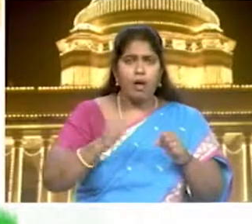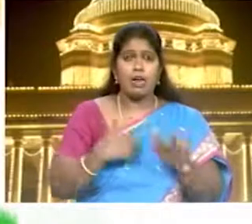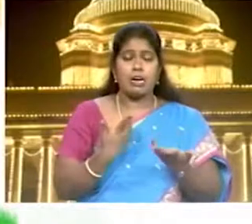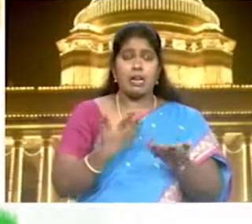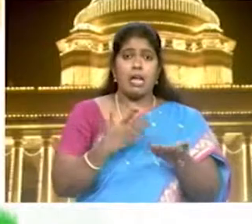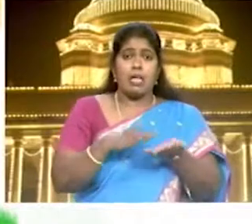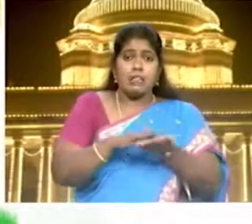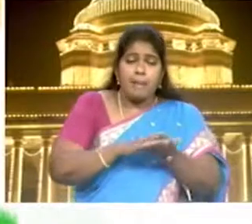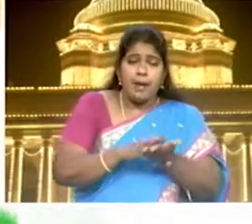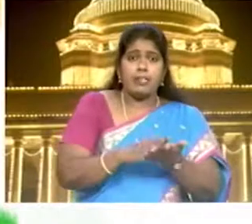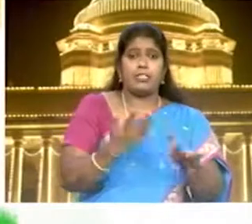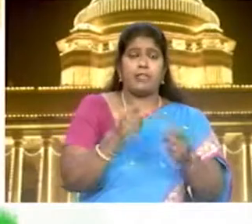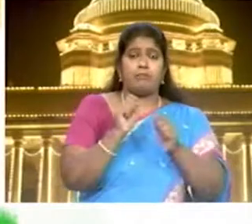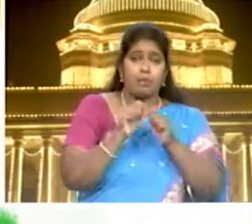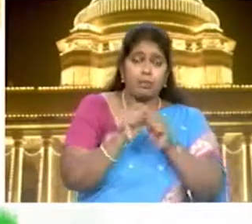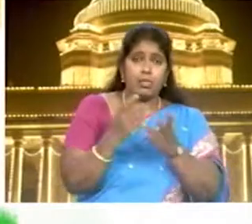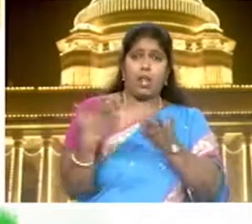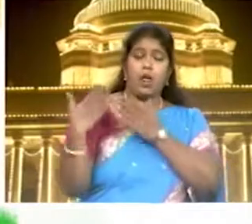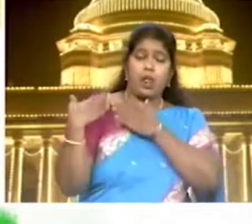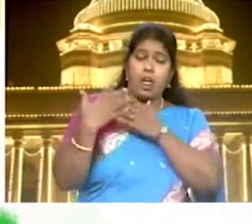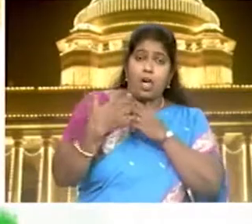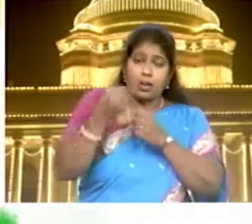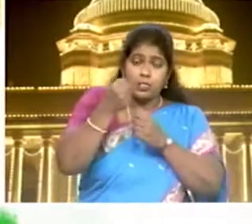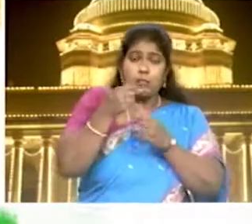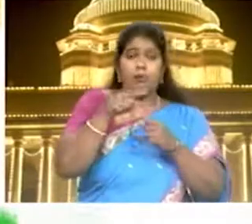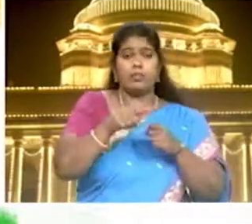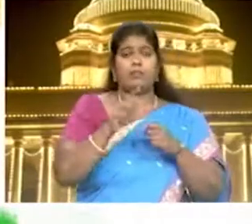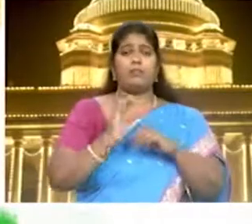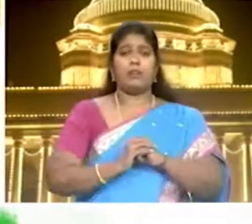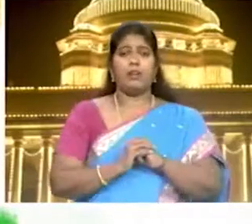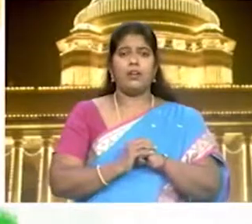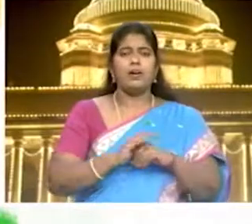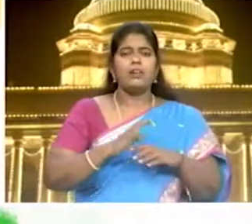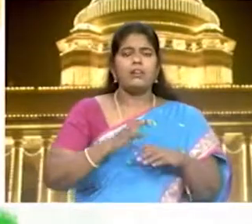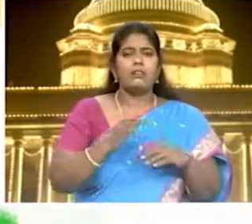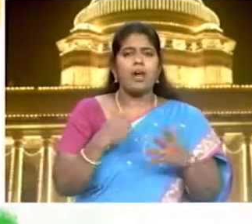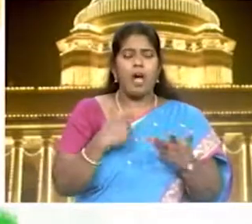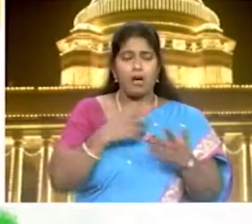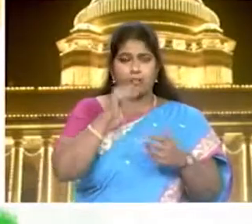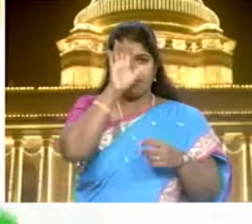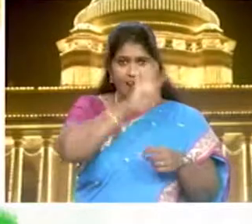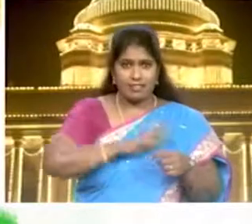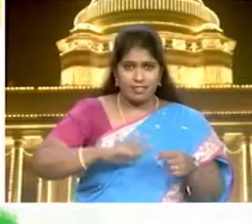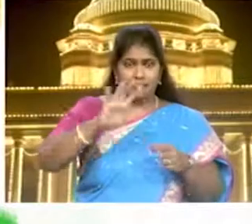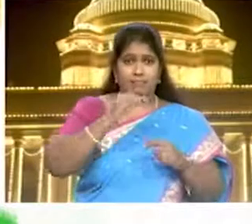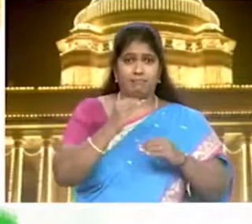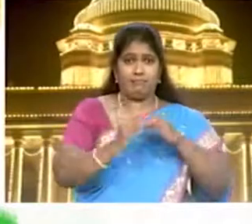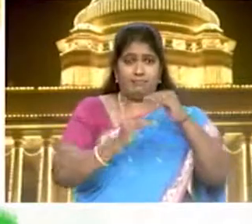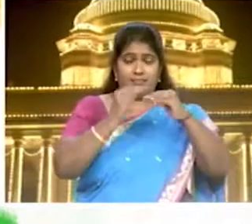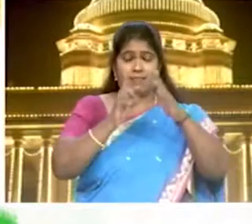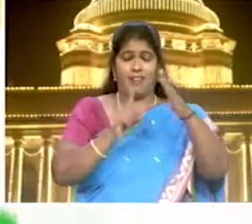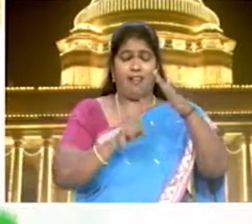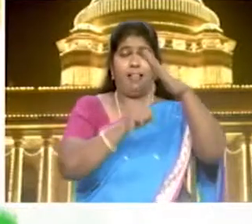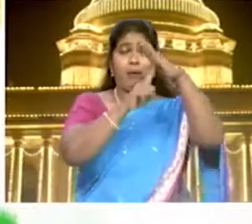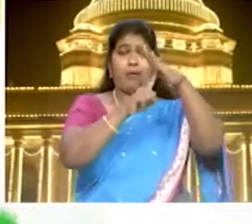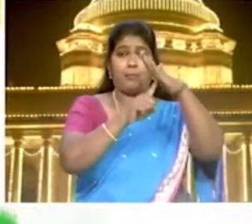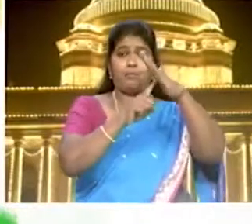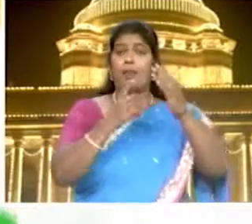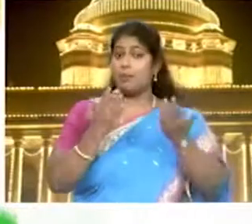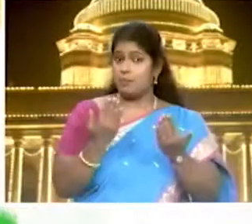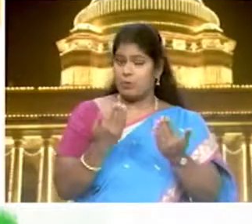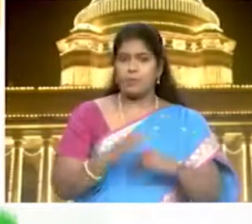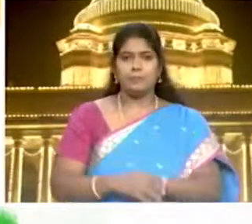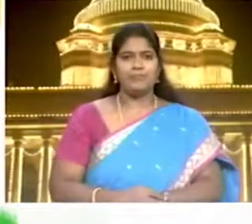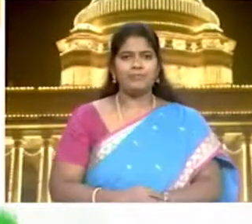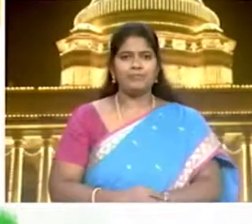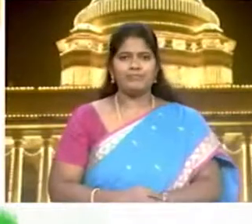duties and follow them in letter and spirit so that our nation reaches new heights. Dear